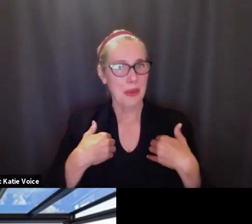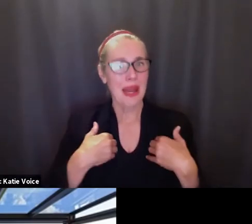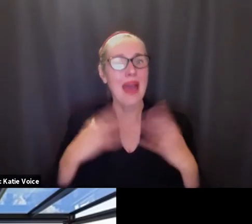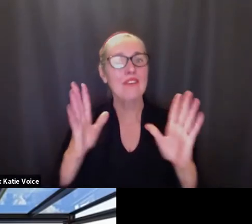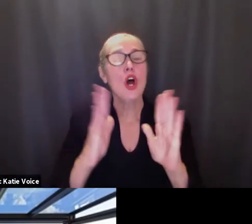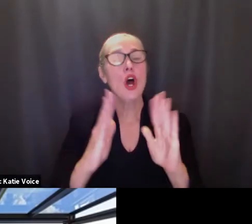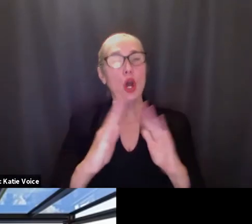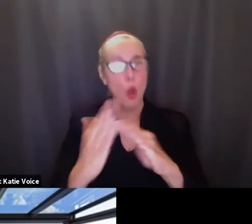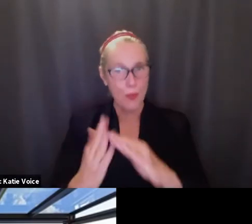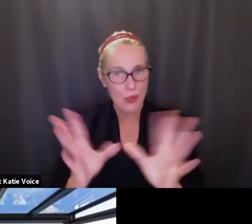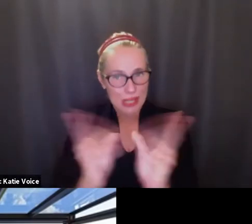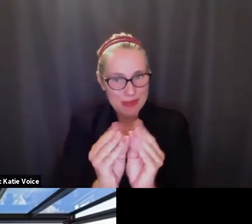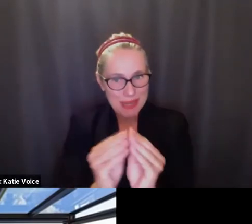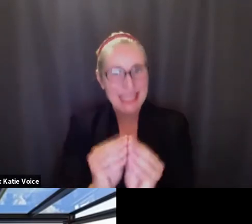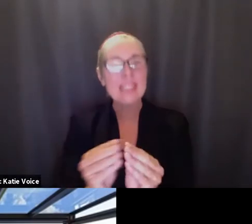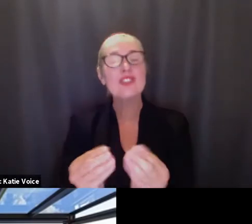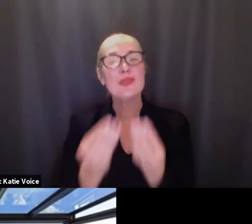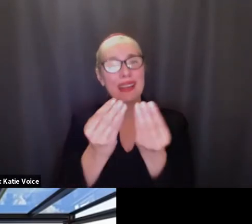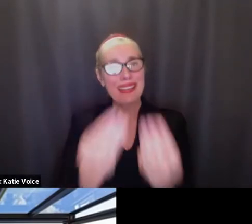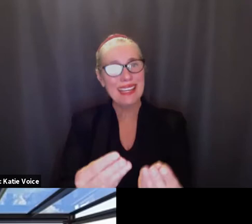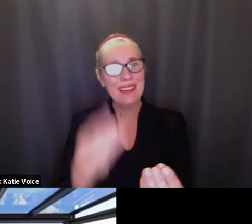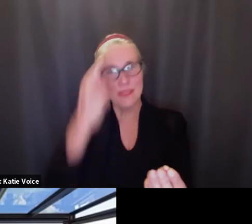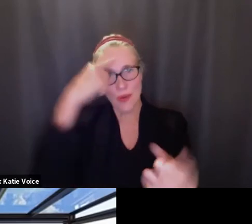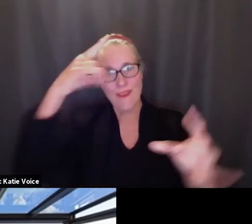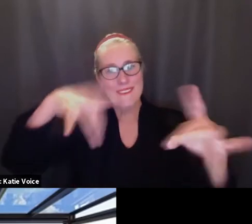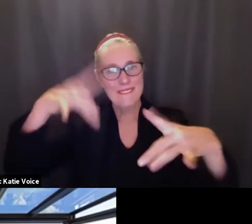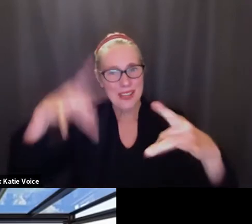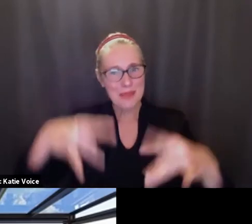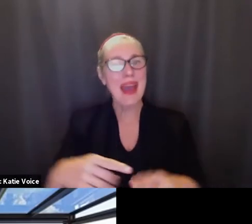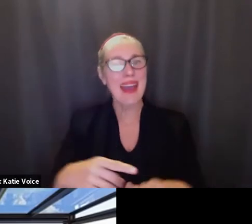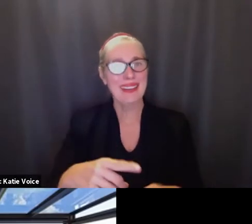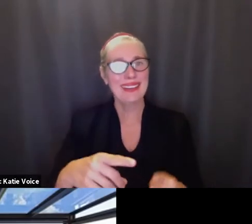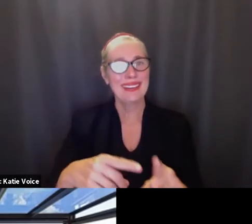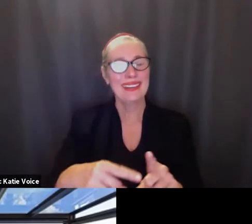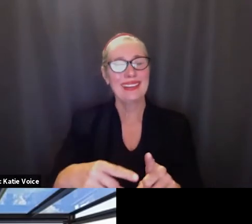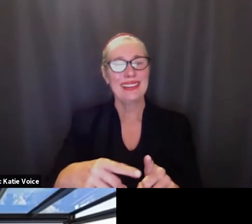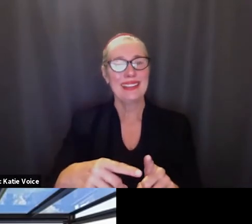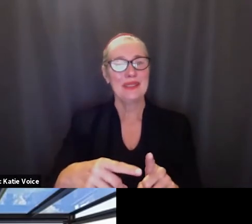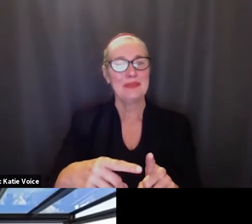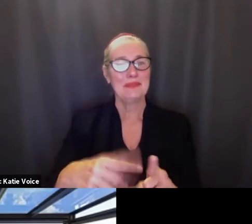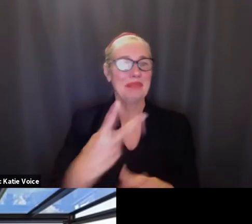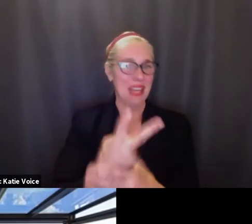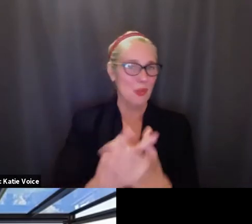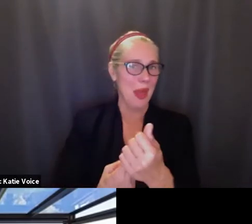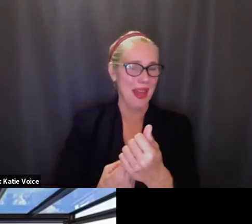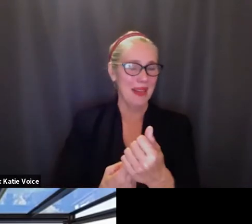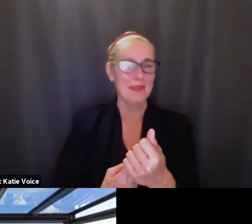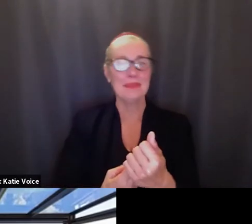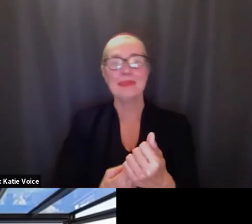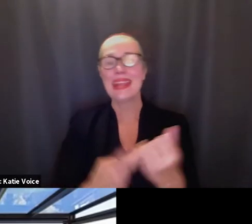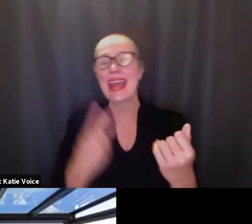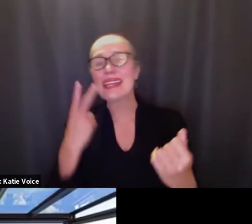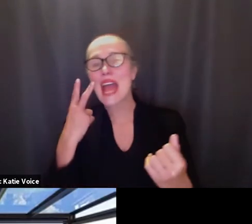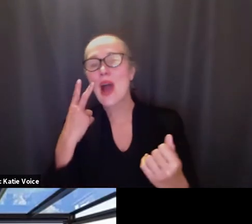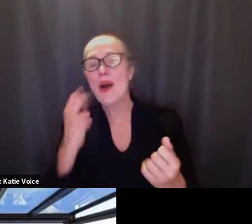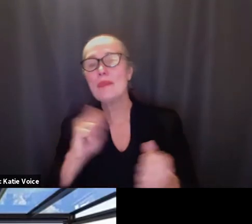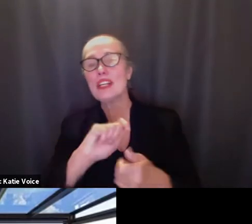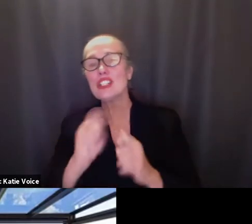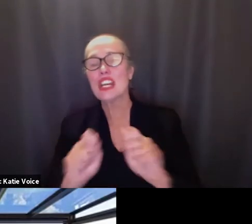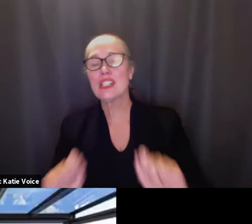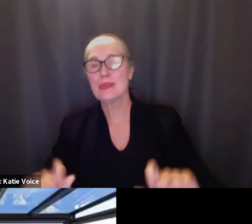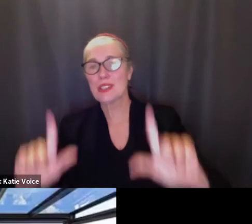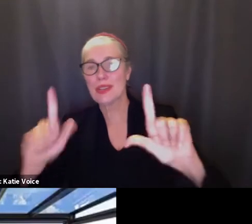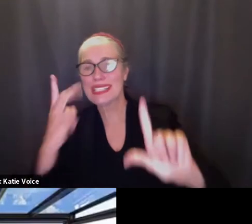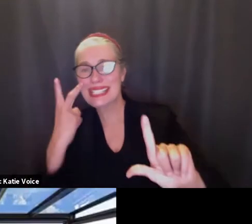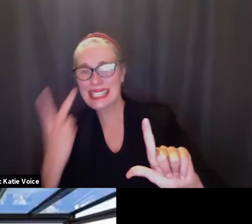these and provide your input as well and i'm going to go ahead on my other screen here so i can see it working through